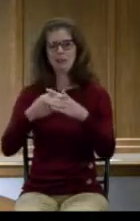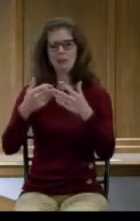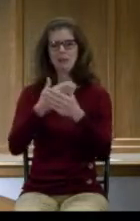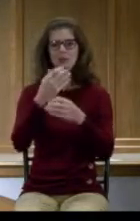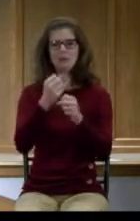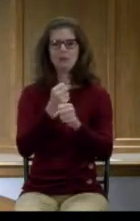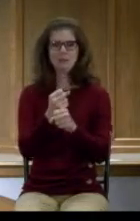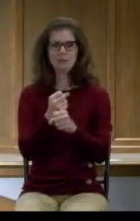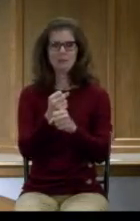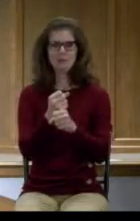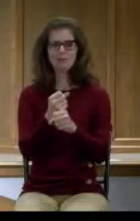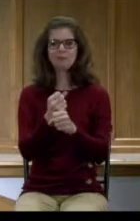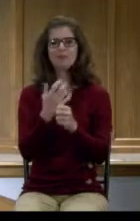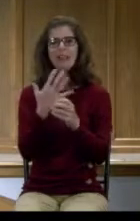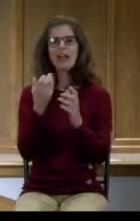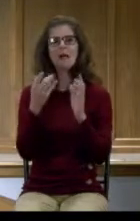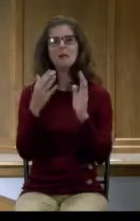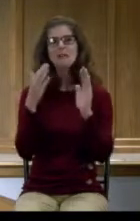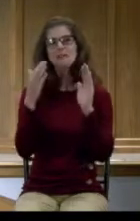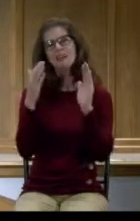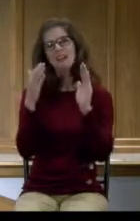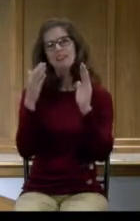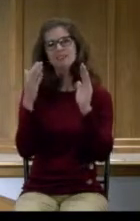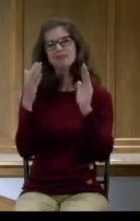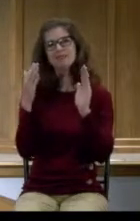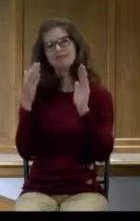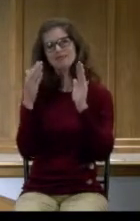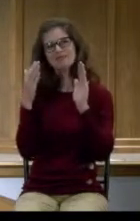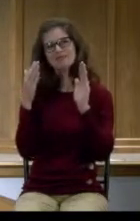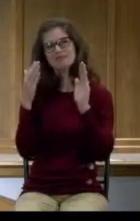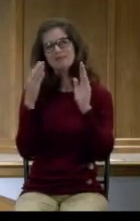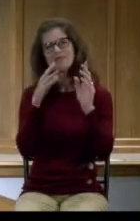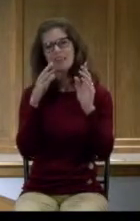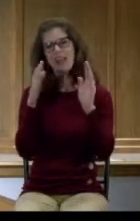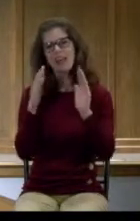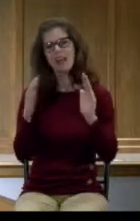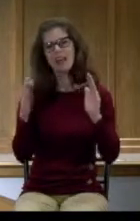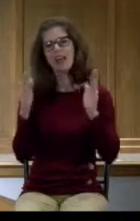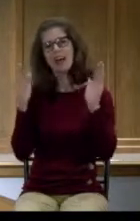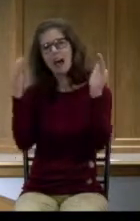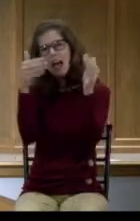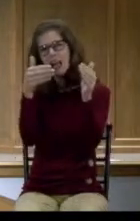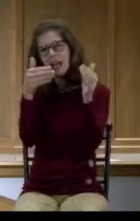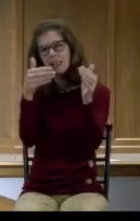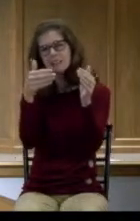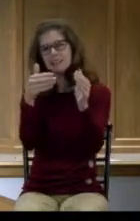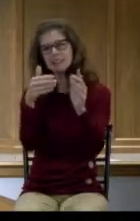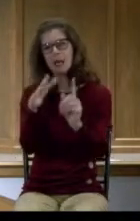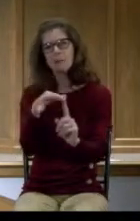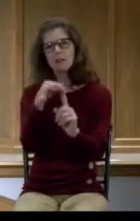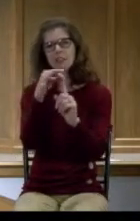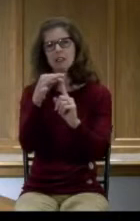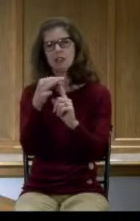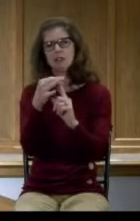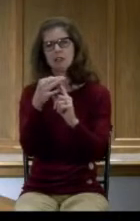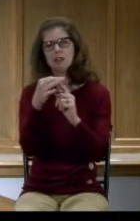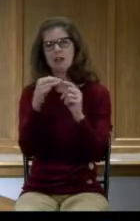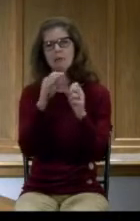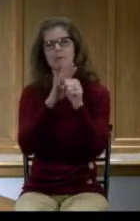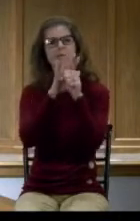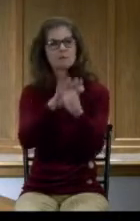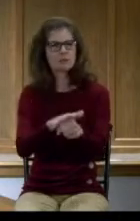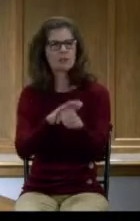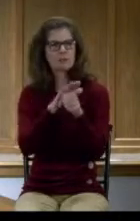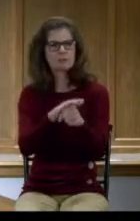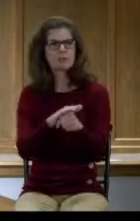particular anxiety that a lot of us have felt. I've felt this. I've actually heard a lot of you